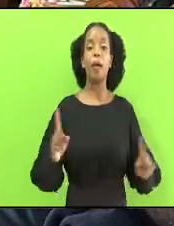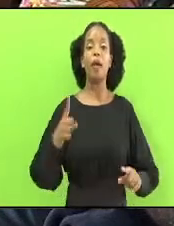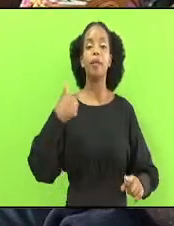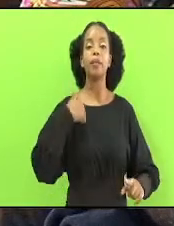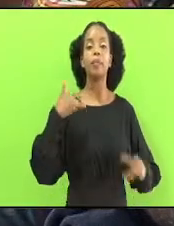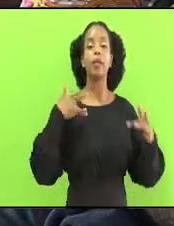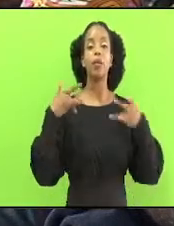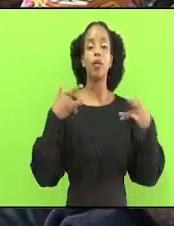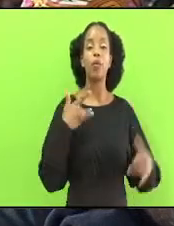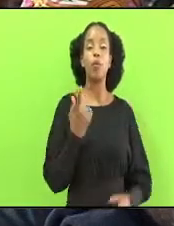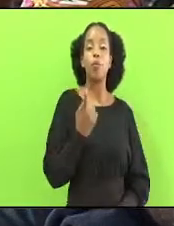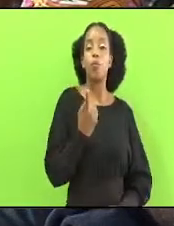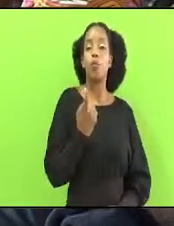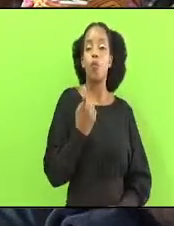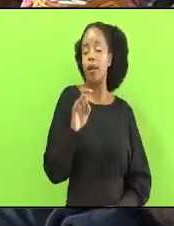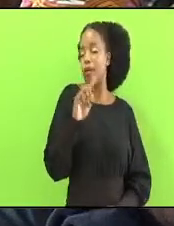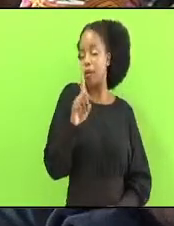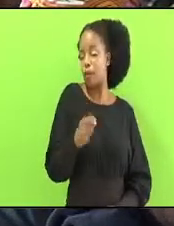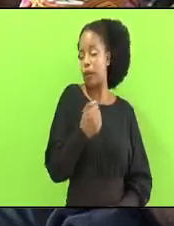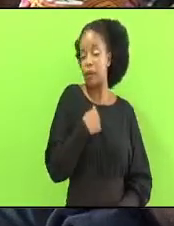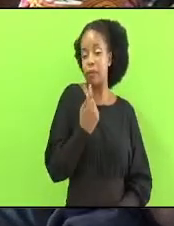question is one. That's why I keep doing.